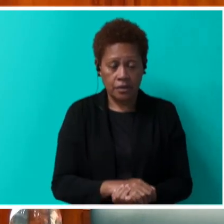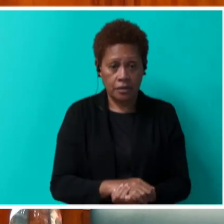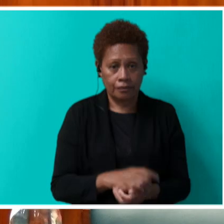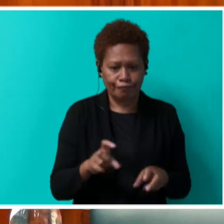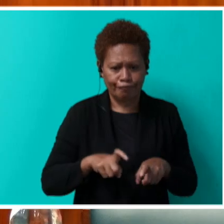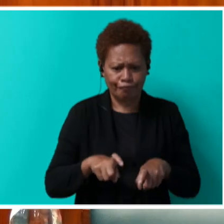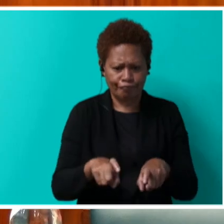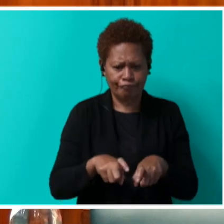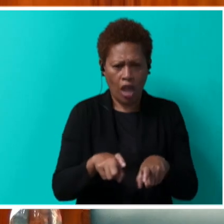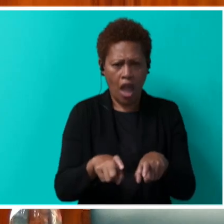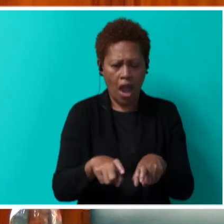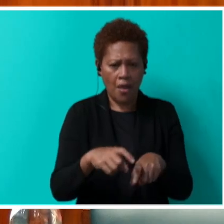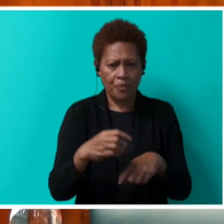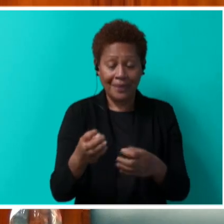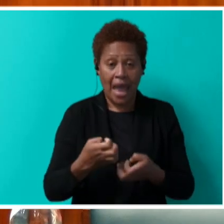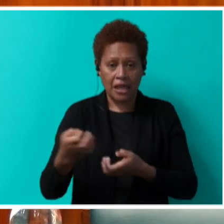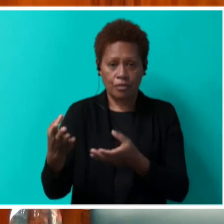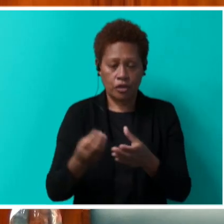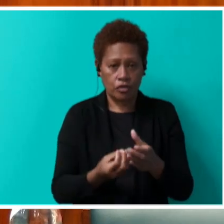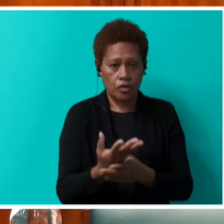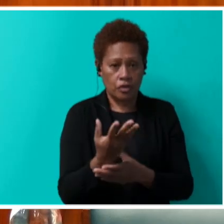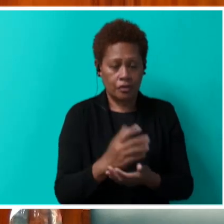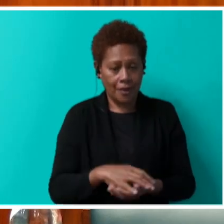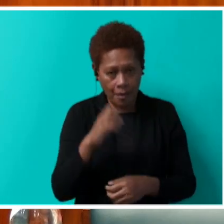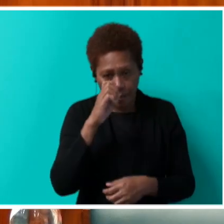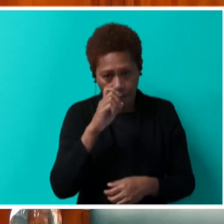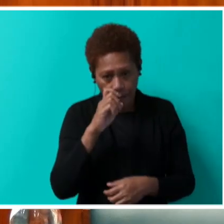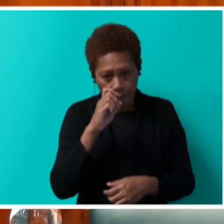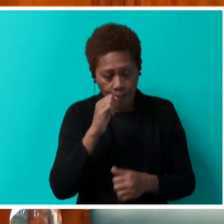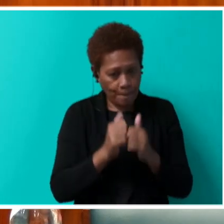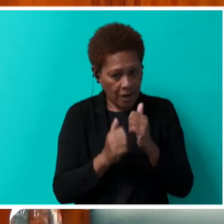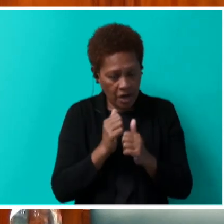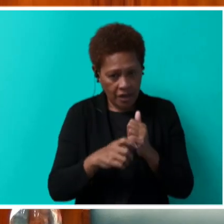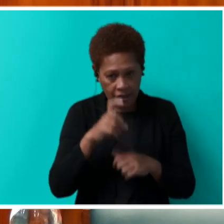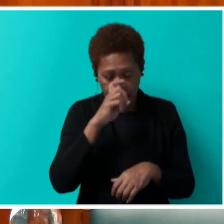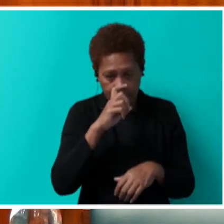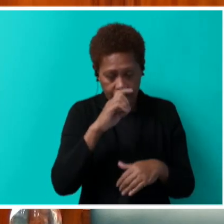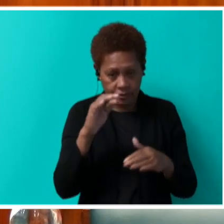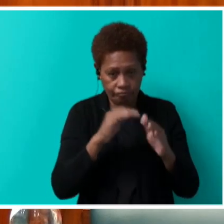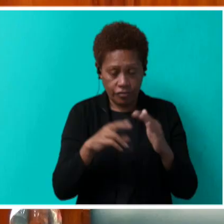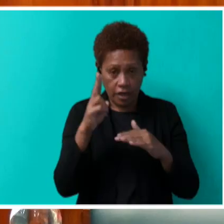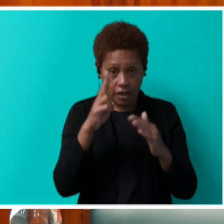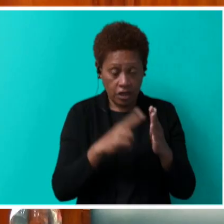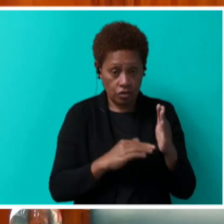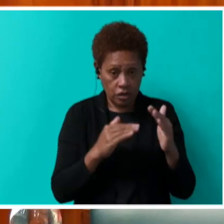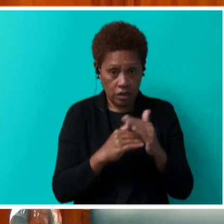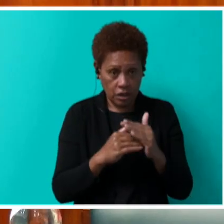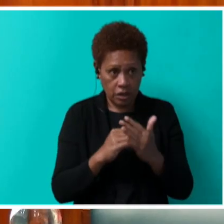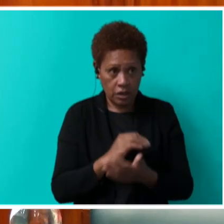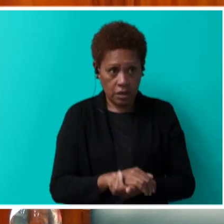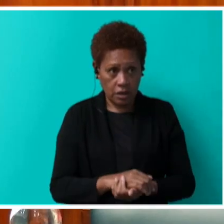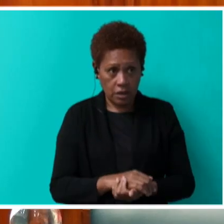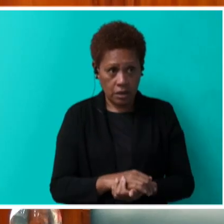export growth. And to our brothers and sisters in New Zealand, I say this: